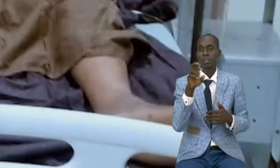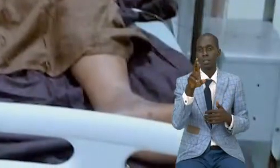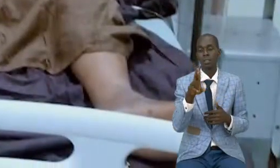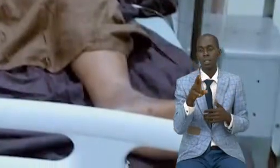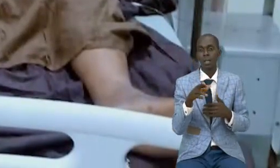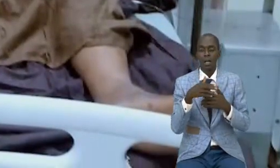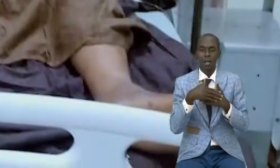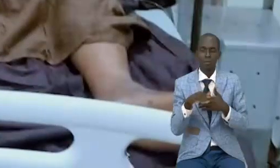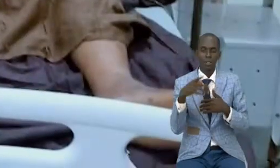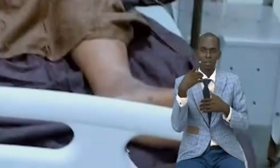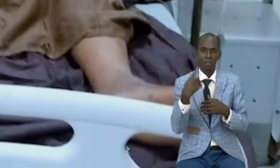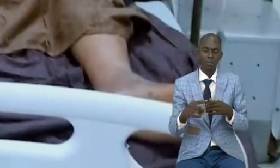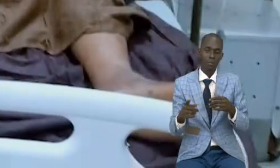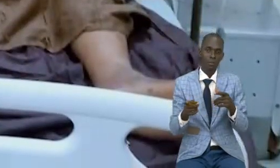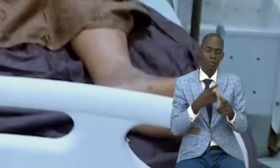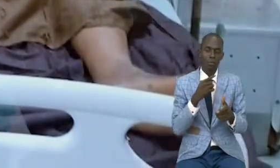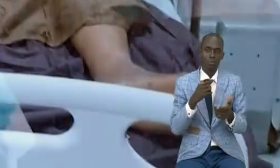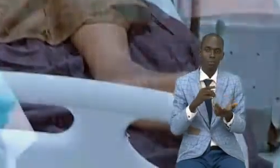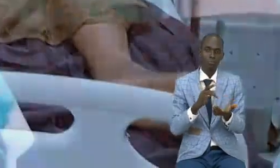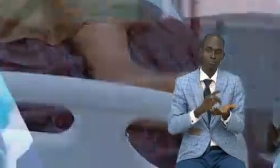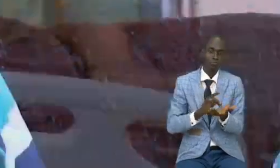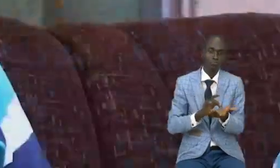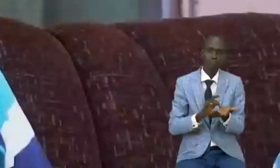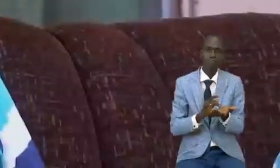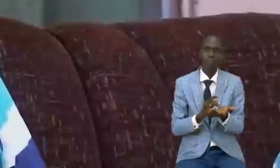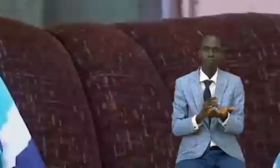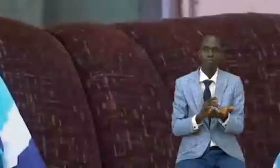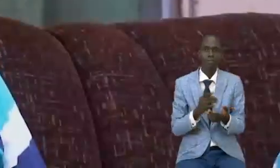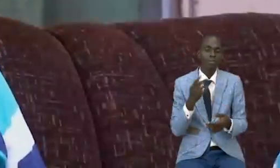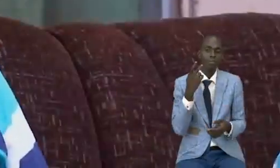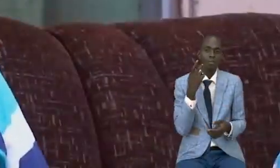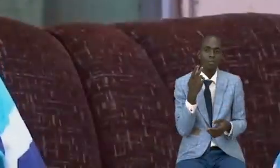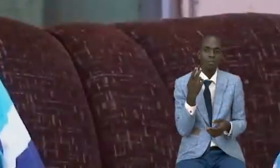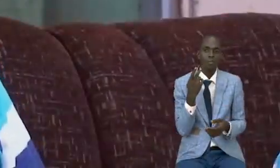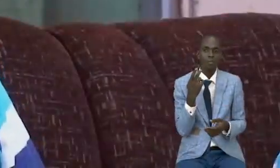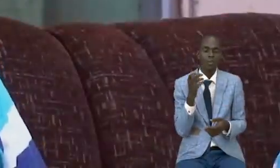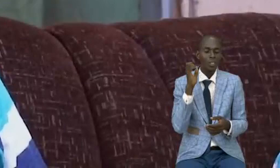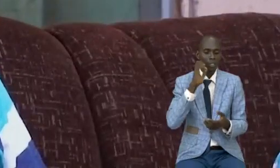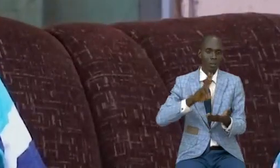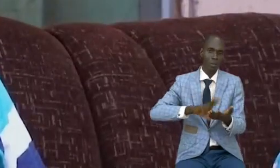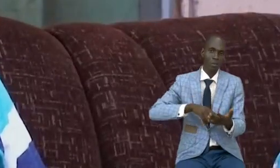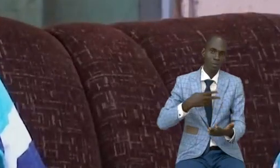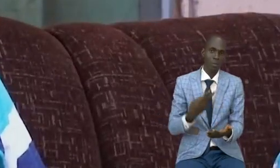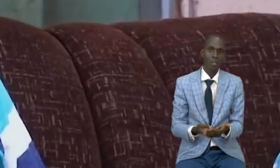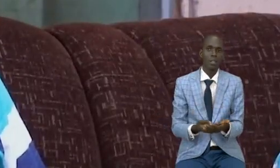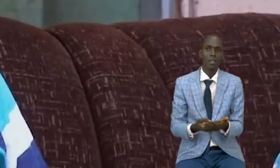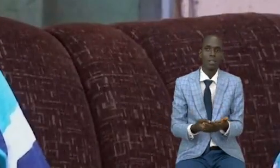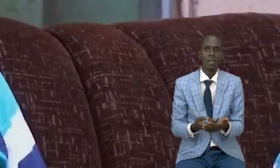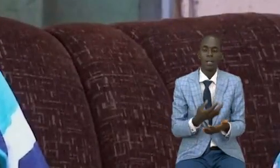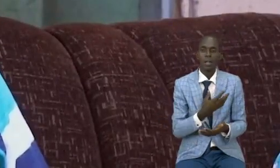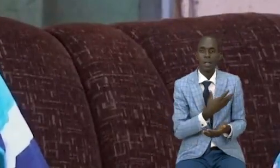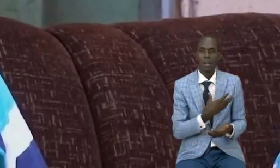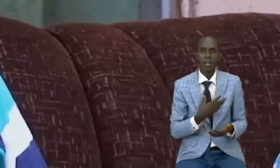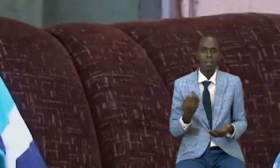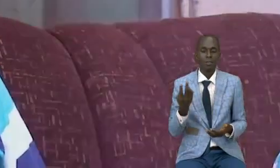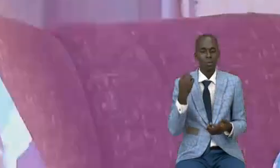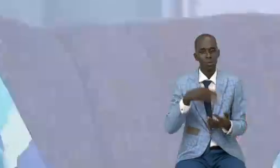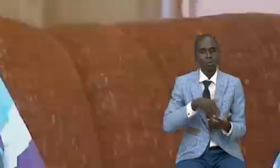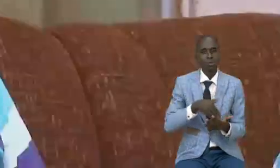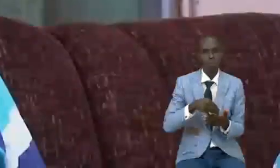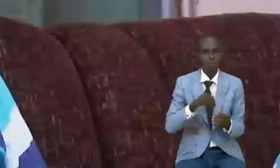chemo, which was a little bit terrible, I collapsed. I spent about a week in the